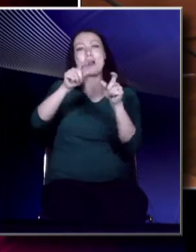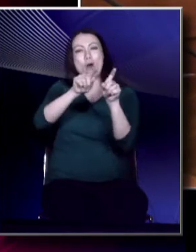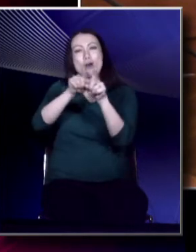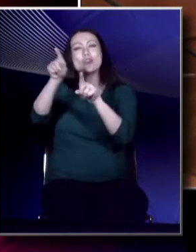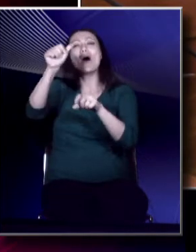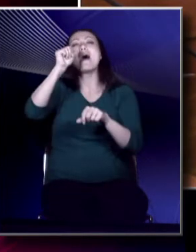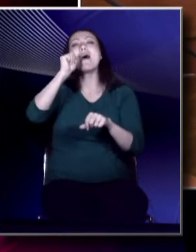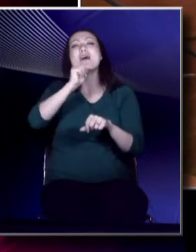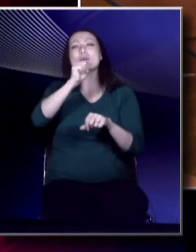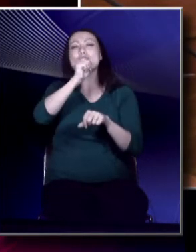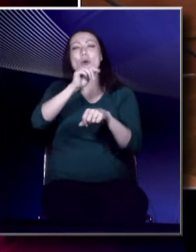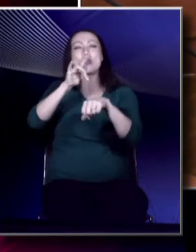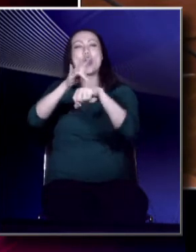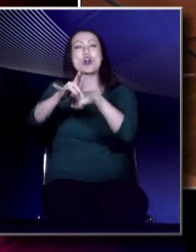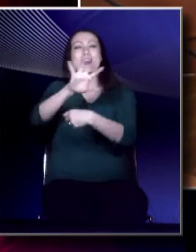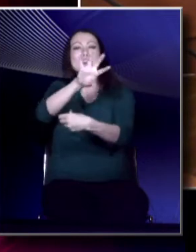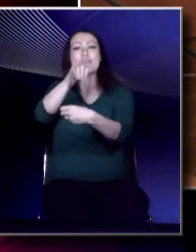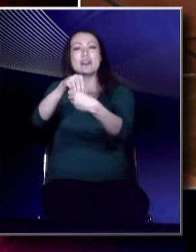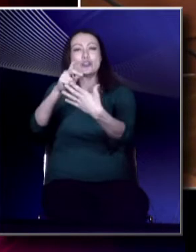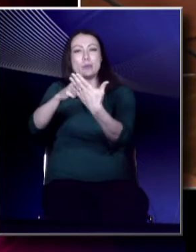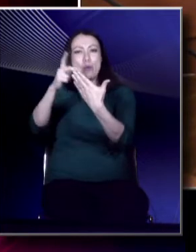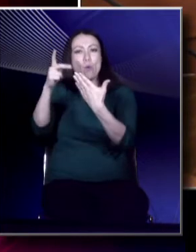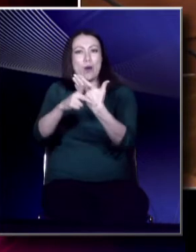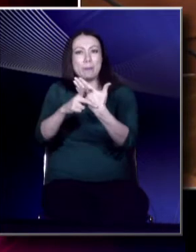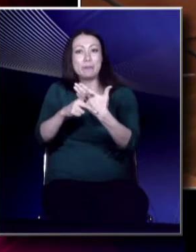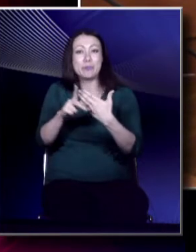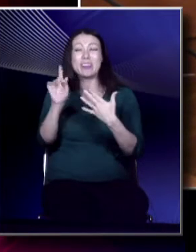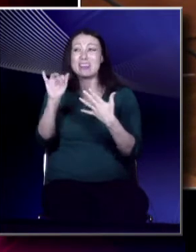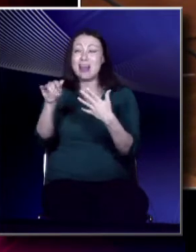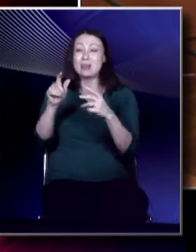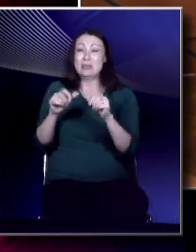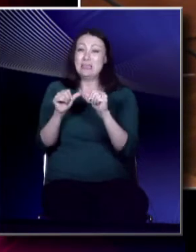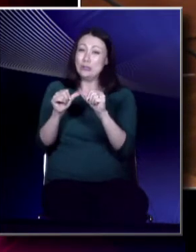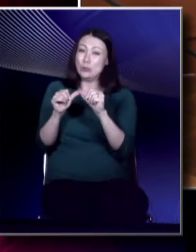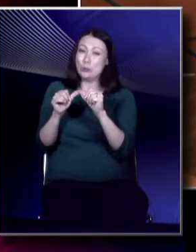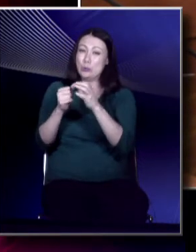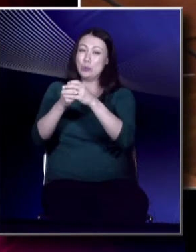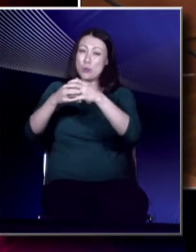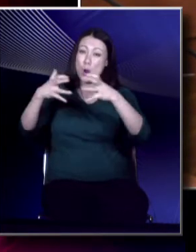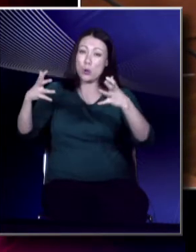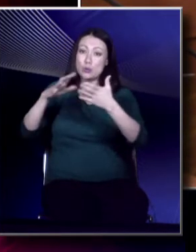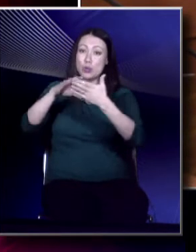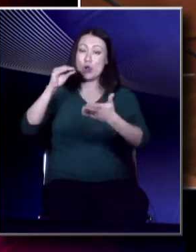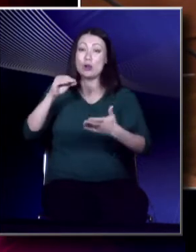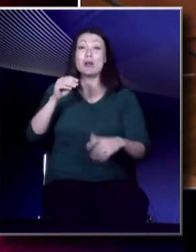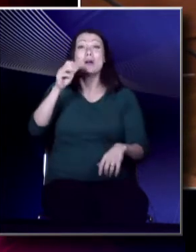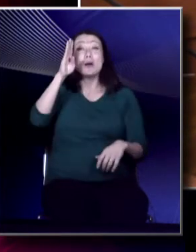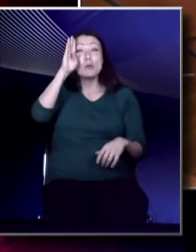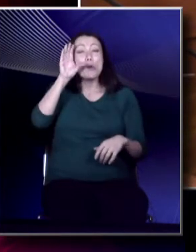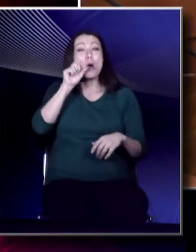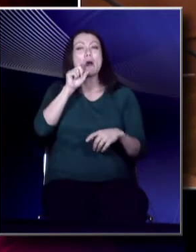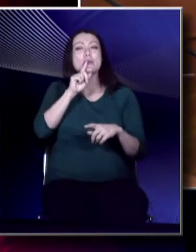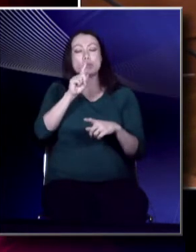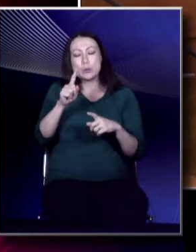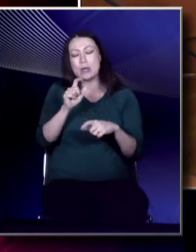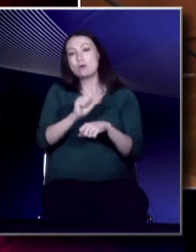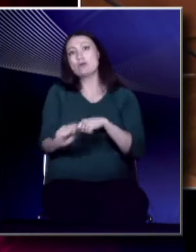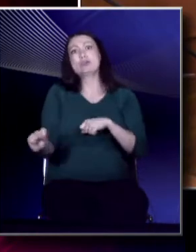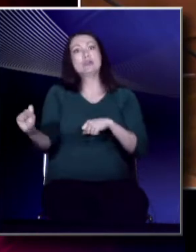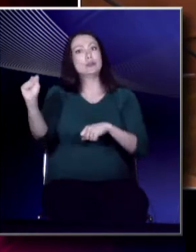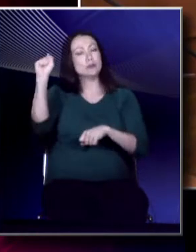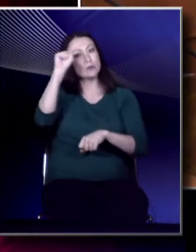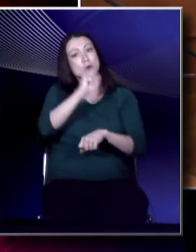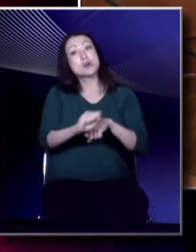to a program that continues to grow and learn. She has worked long, tireless hours to bring us together as a